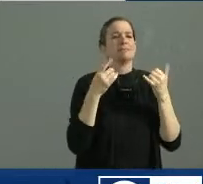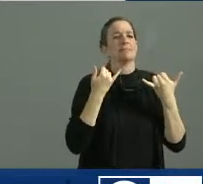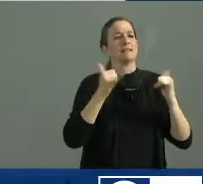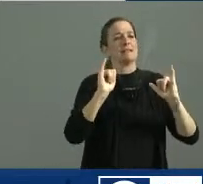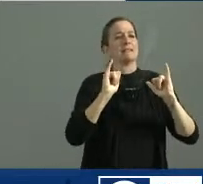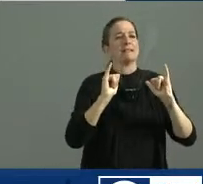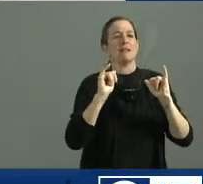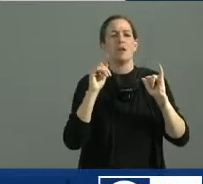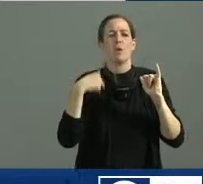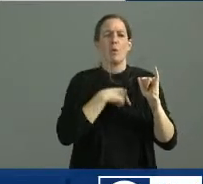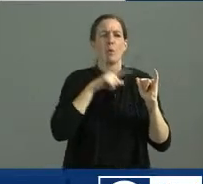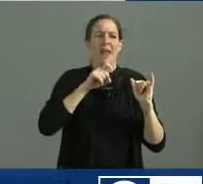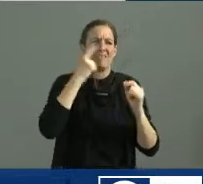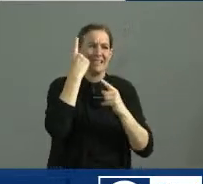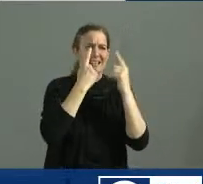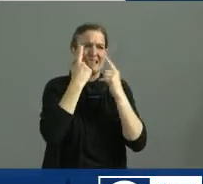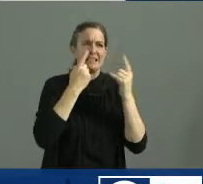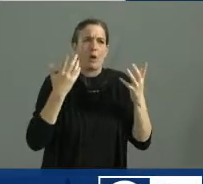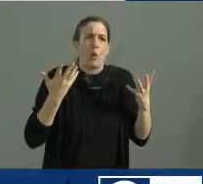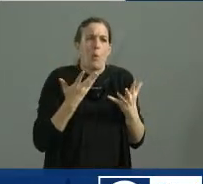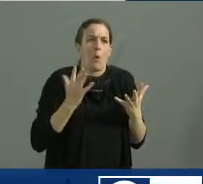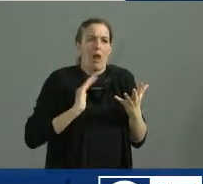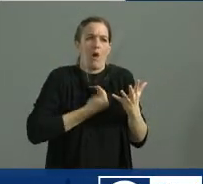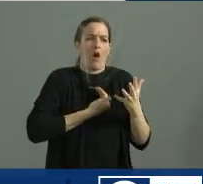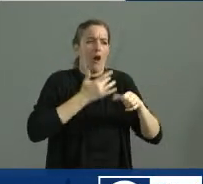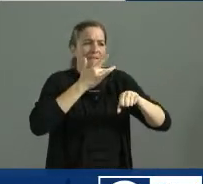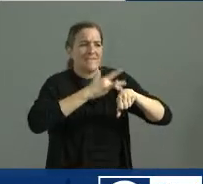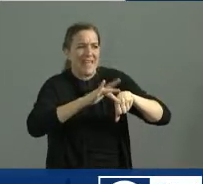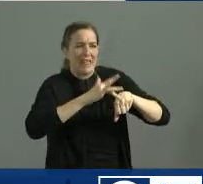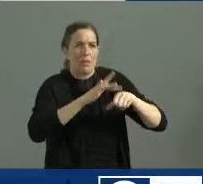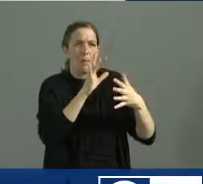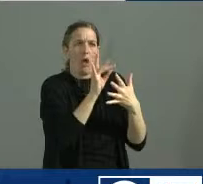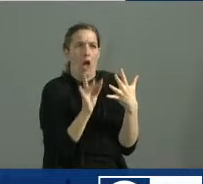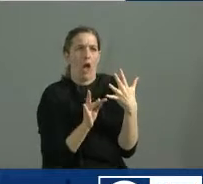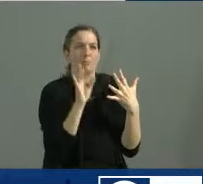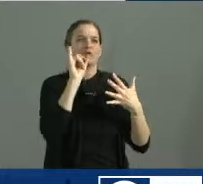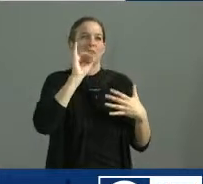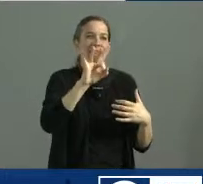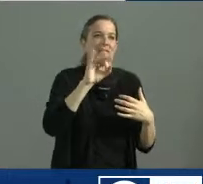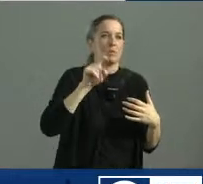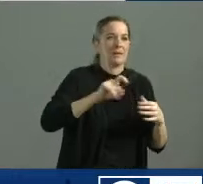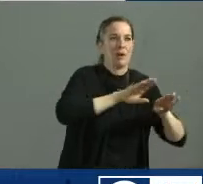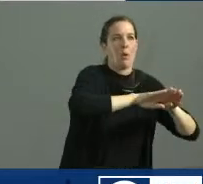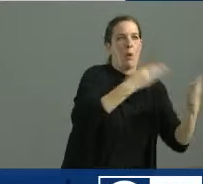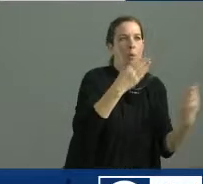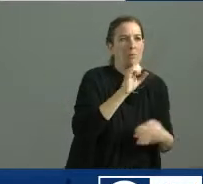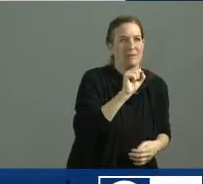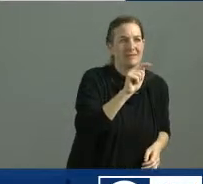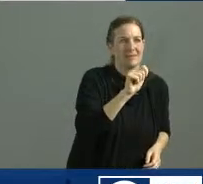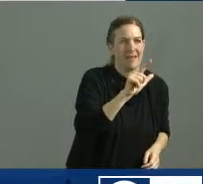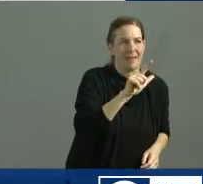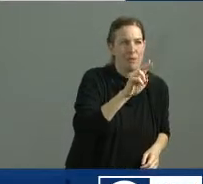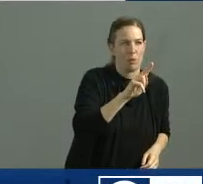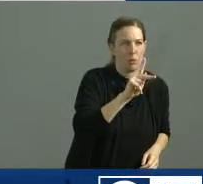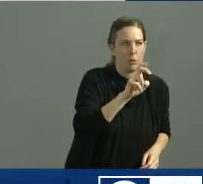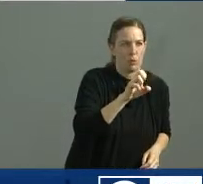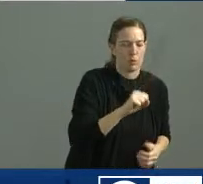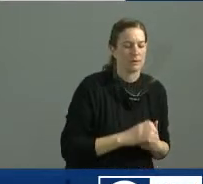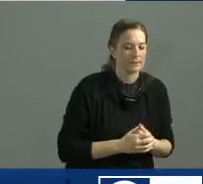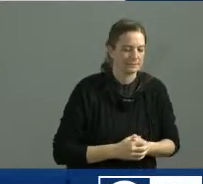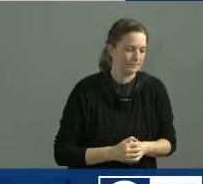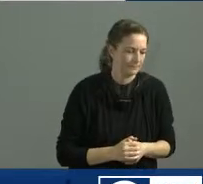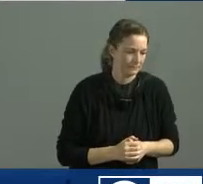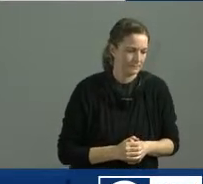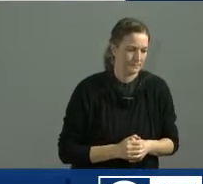are available options. And then my last question on that is just if it hasn't been open to this point, if it's not opened